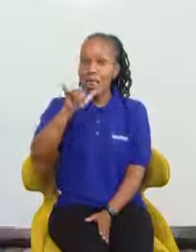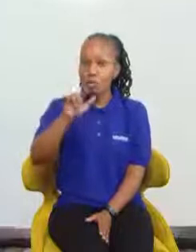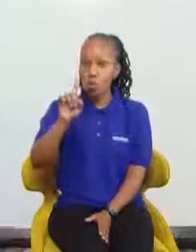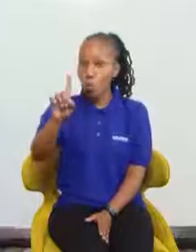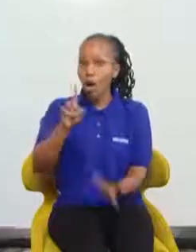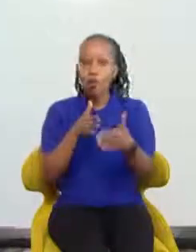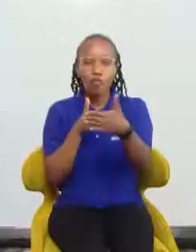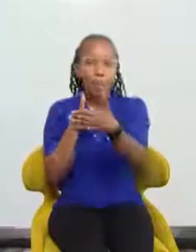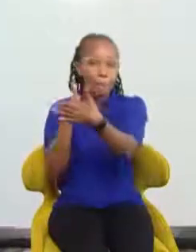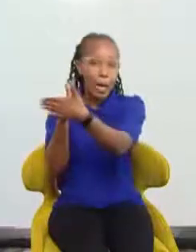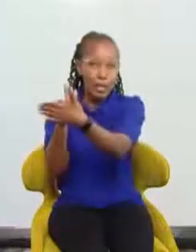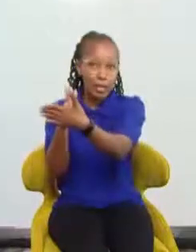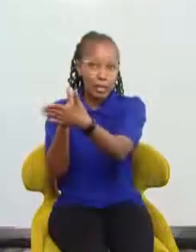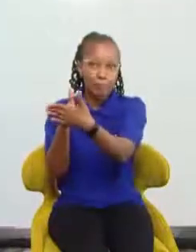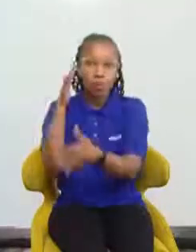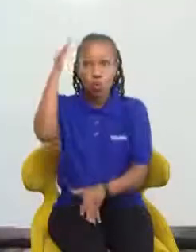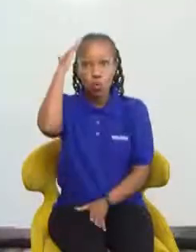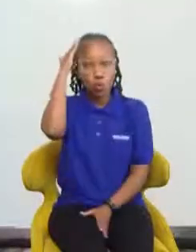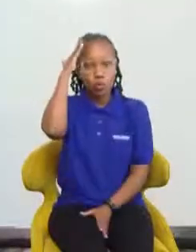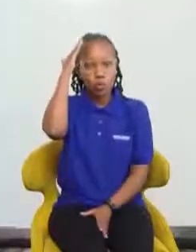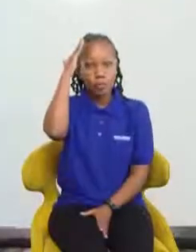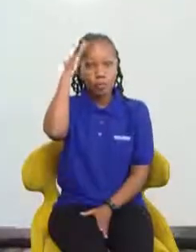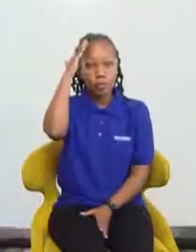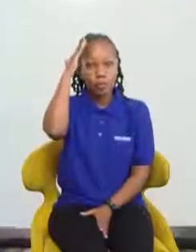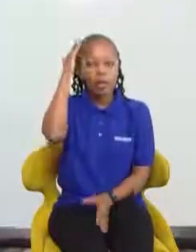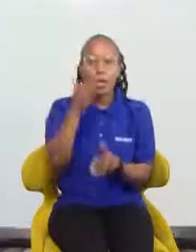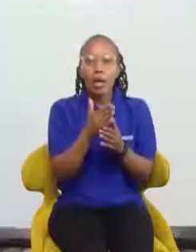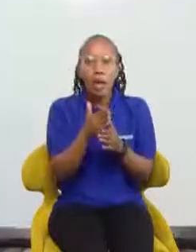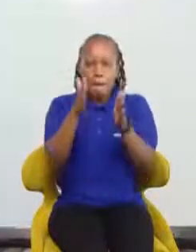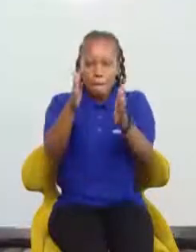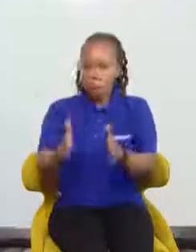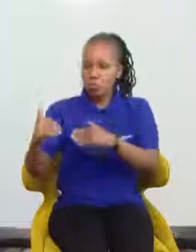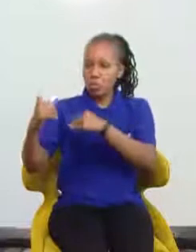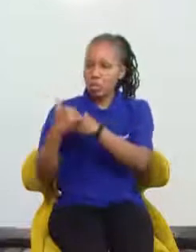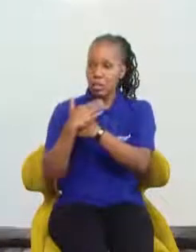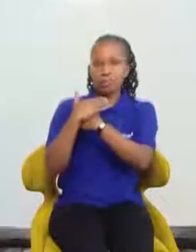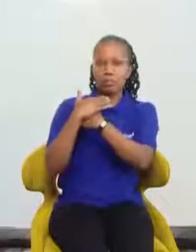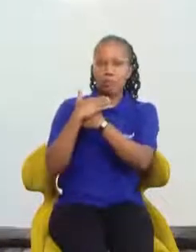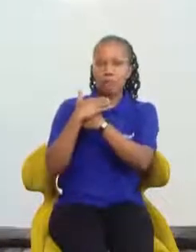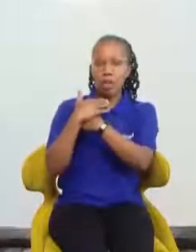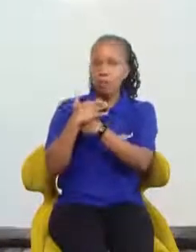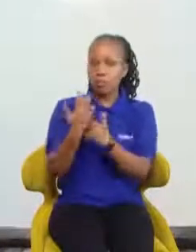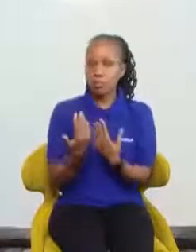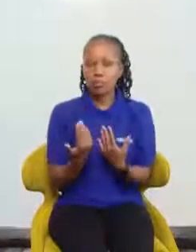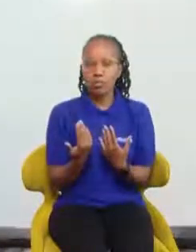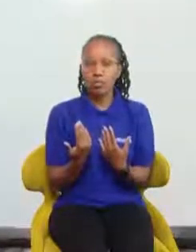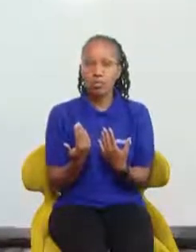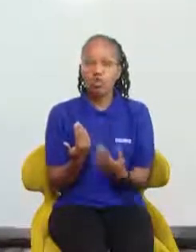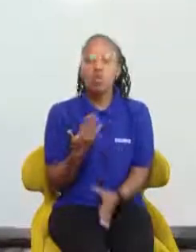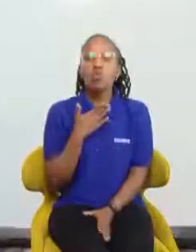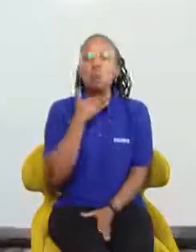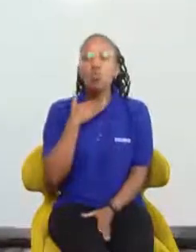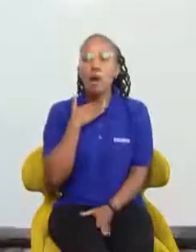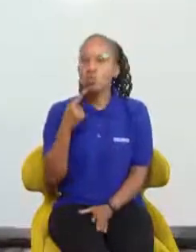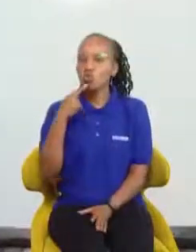barriers, to face, somebody just coming to your DM and wanting to, certain things